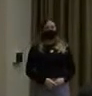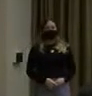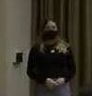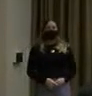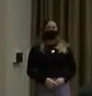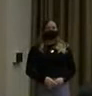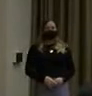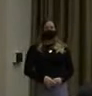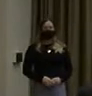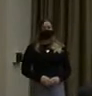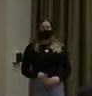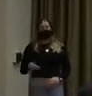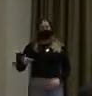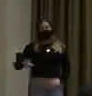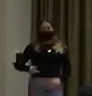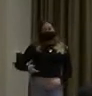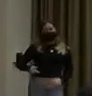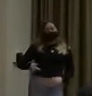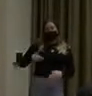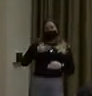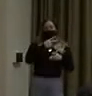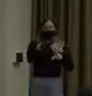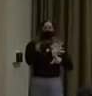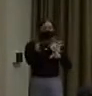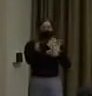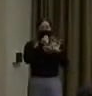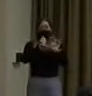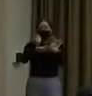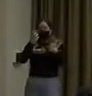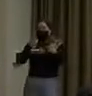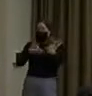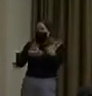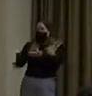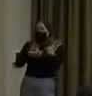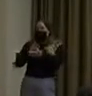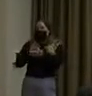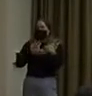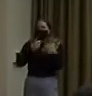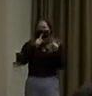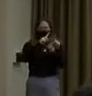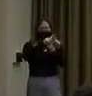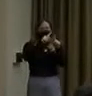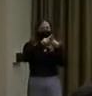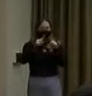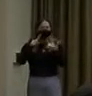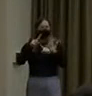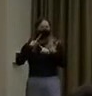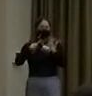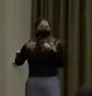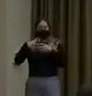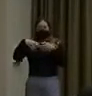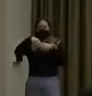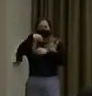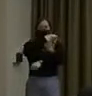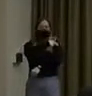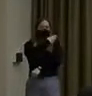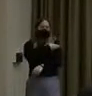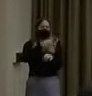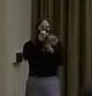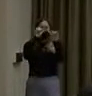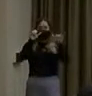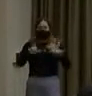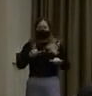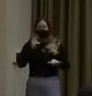care, ethics, chaplaincy, social work, those are all the things in hospital systems that are usually seen